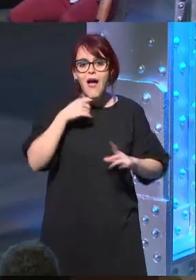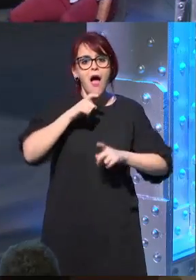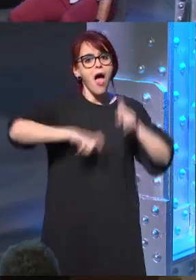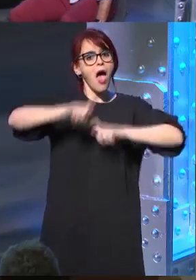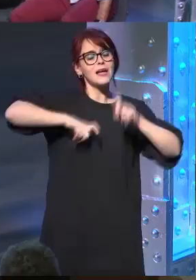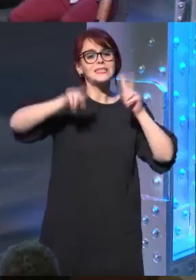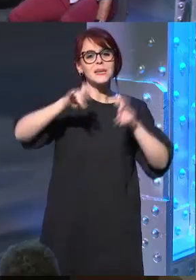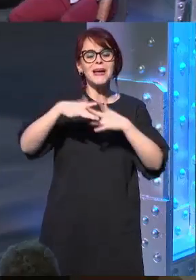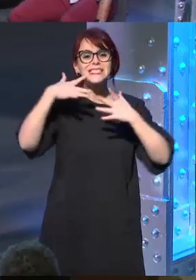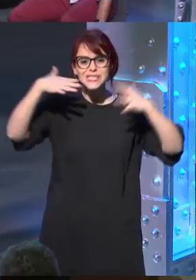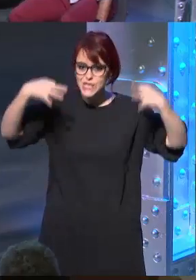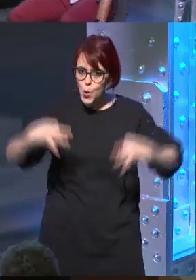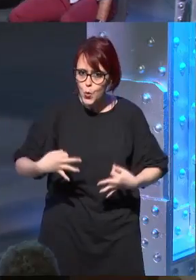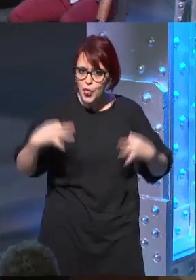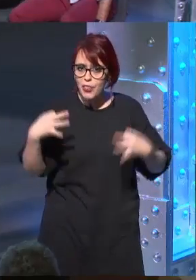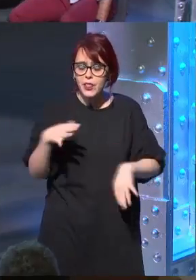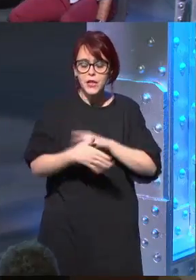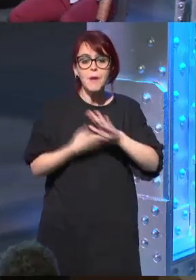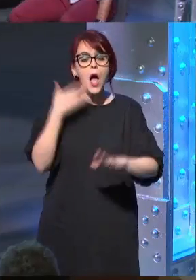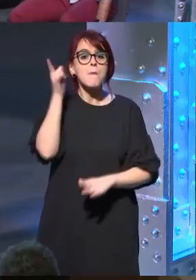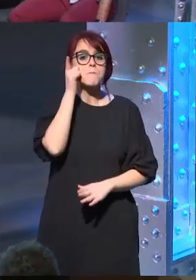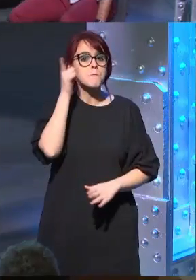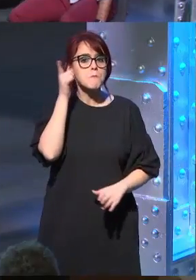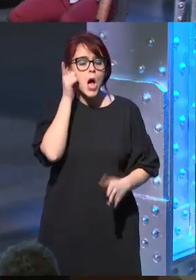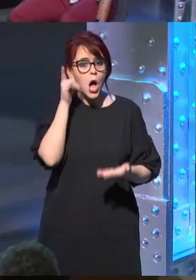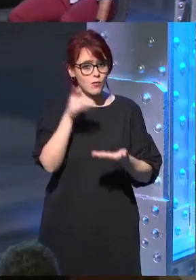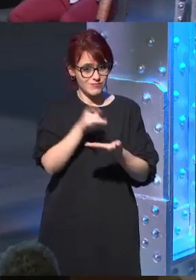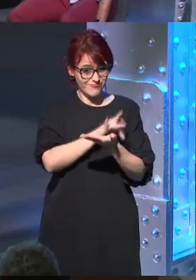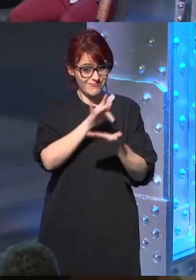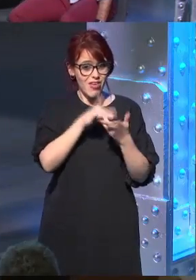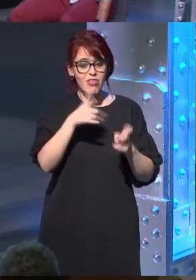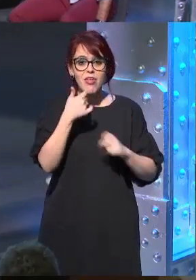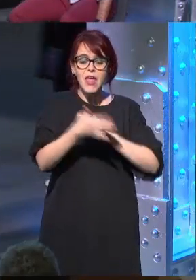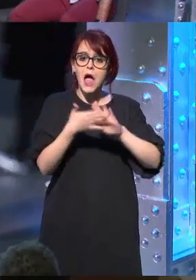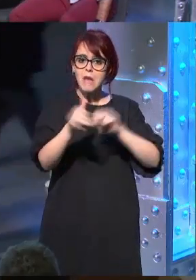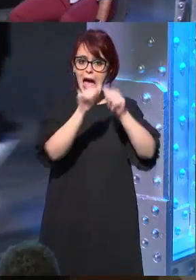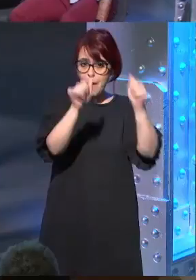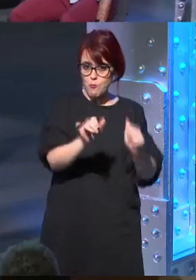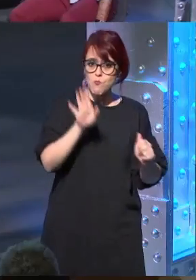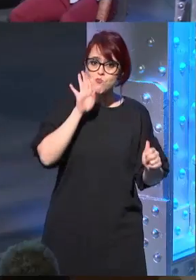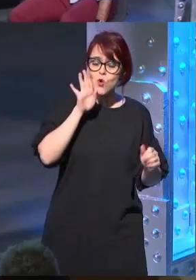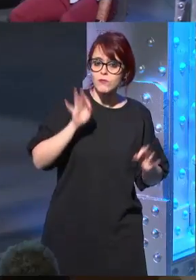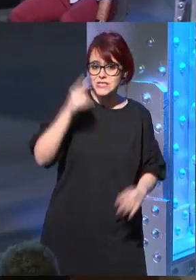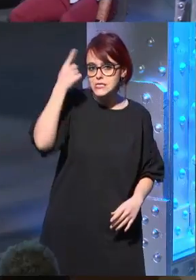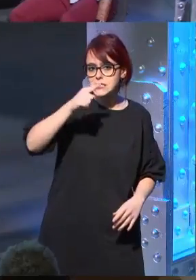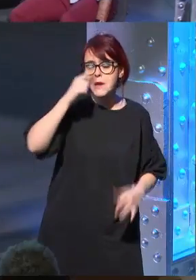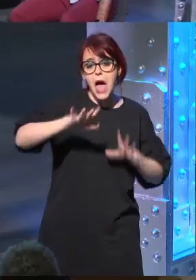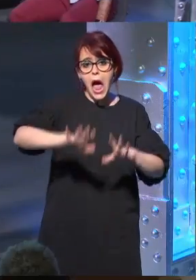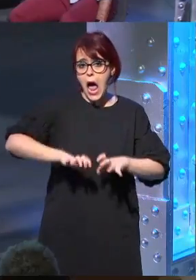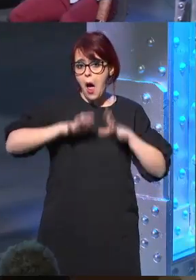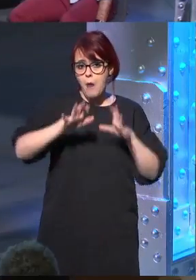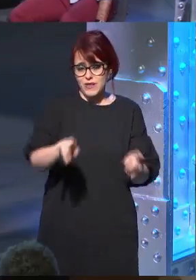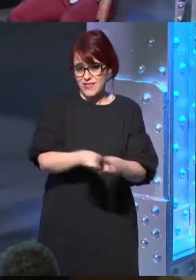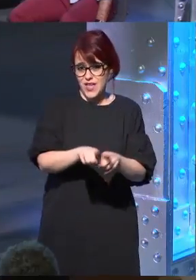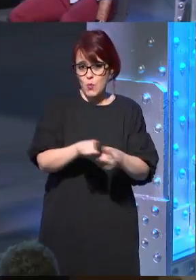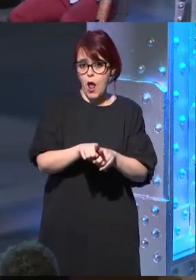prudent. I would like to go back to the safety aspects of the device. I think that it's